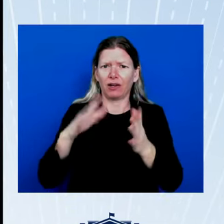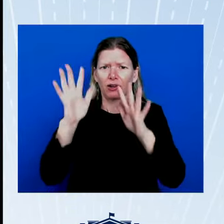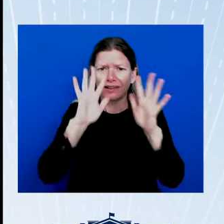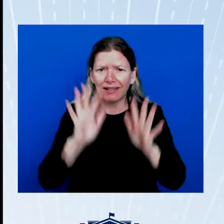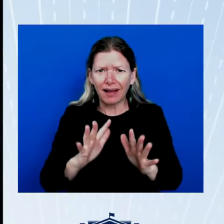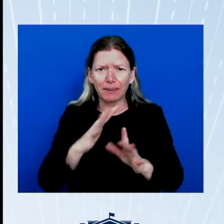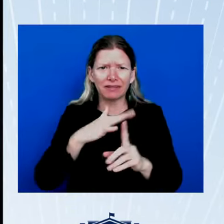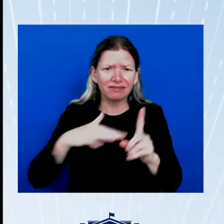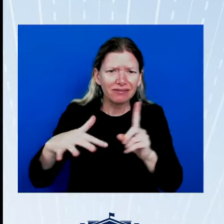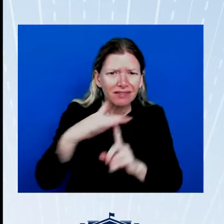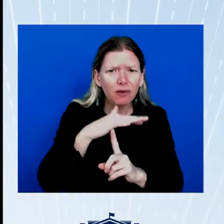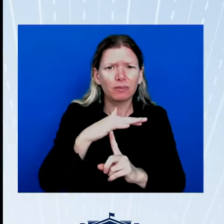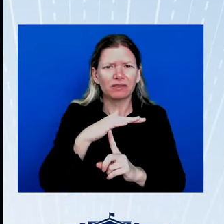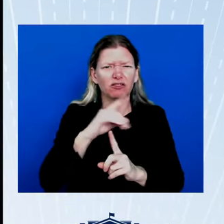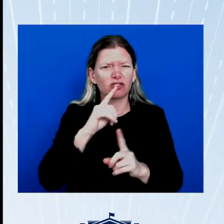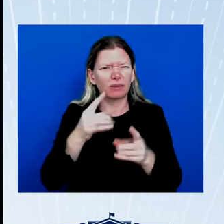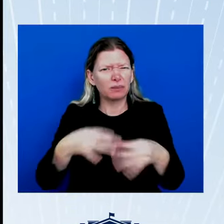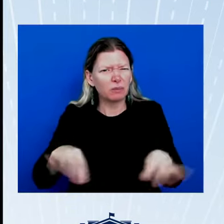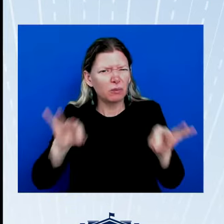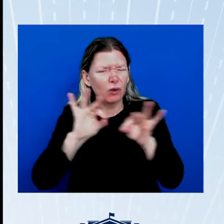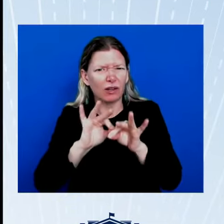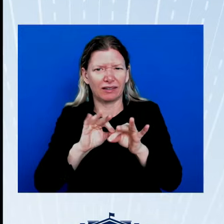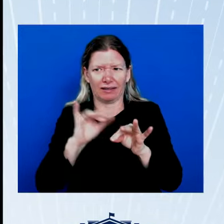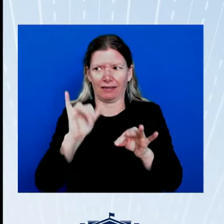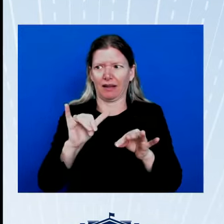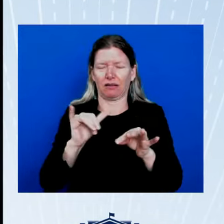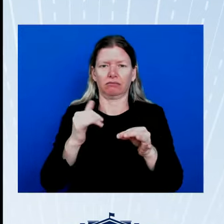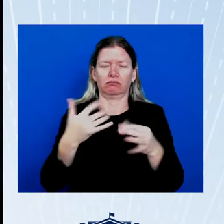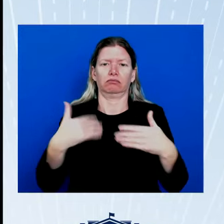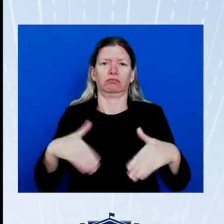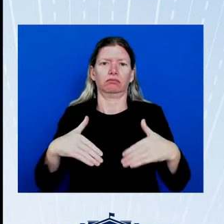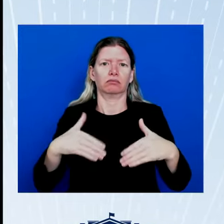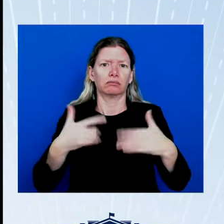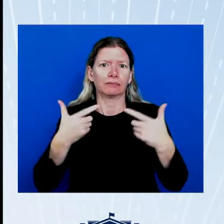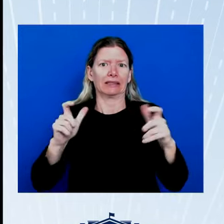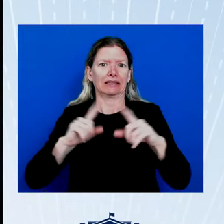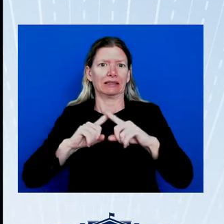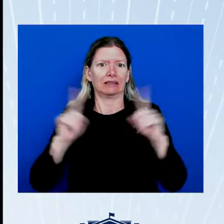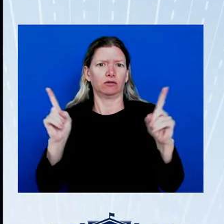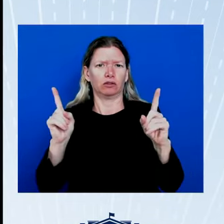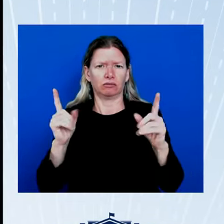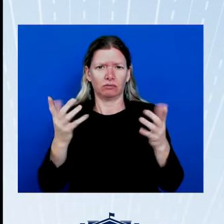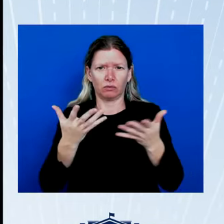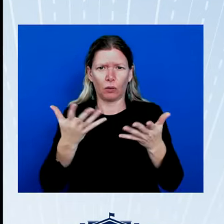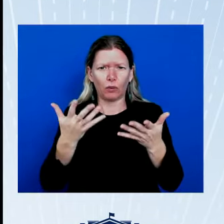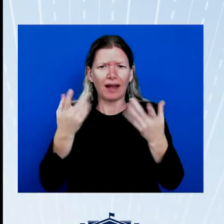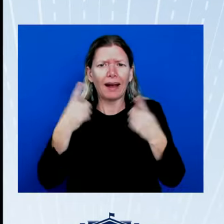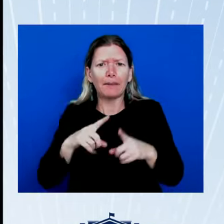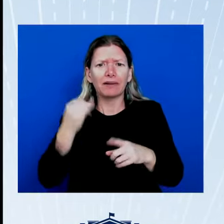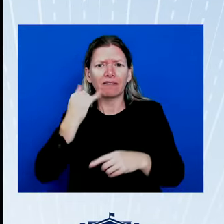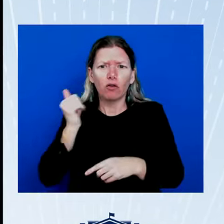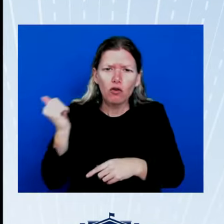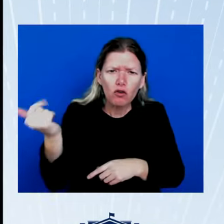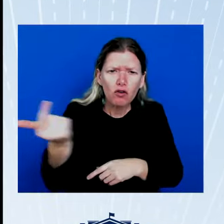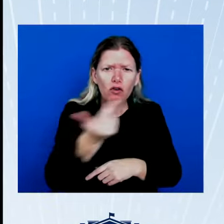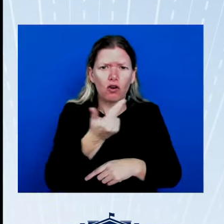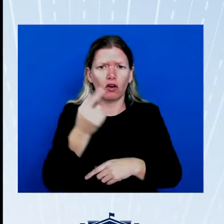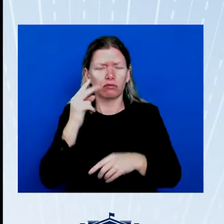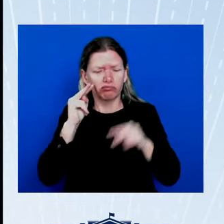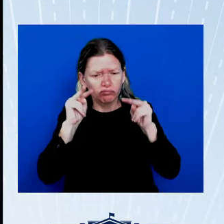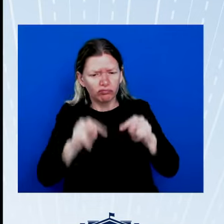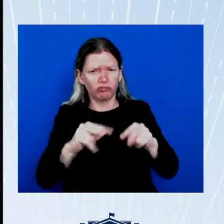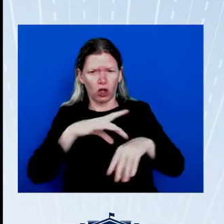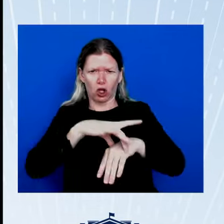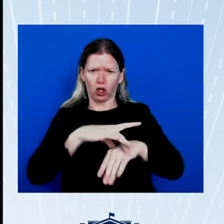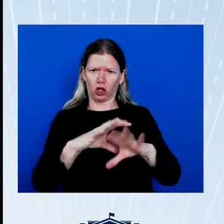would happen if we saw the Earth as a living being? How would our relationship to Earth change? As you may